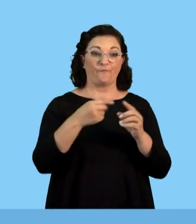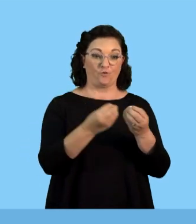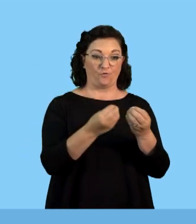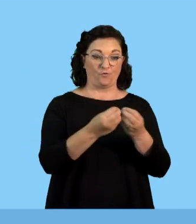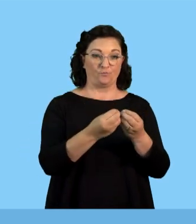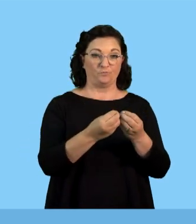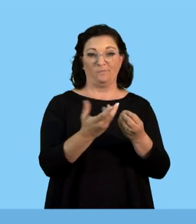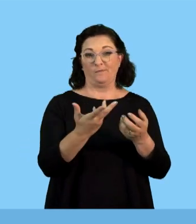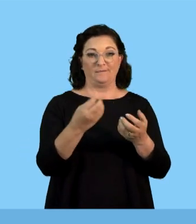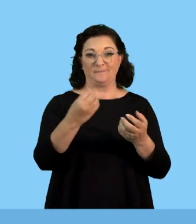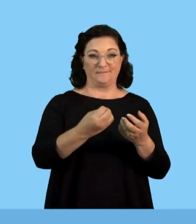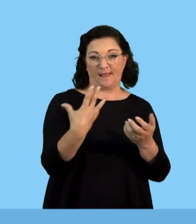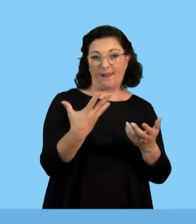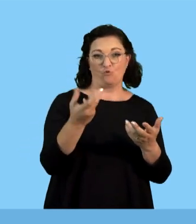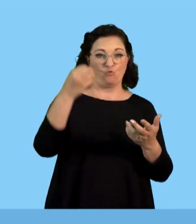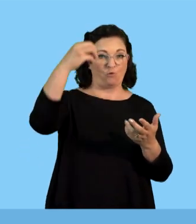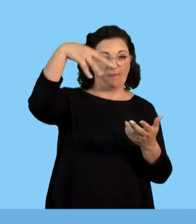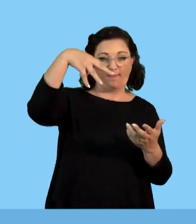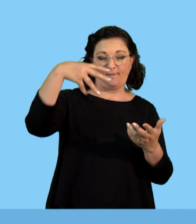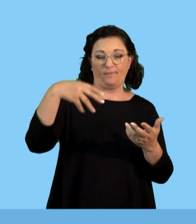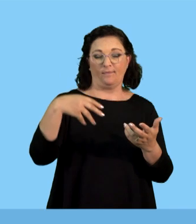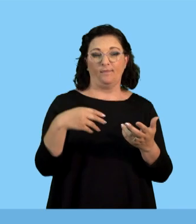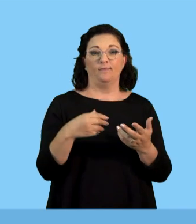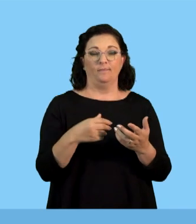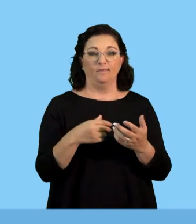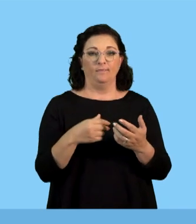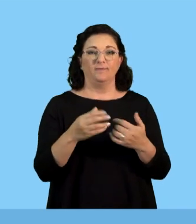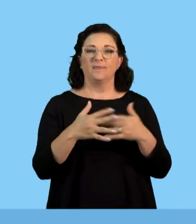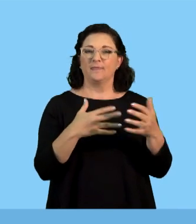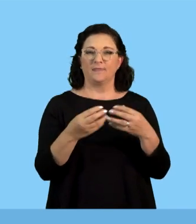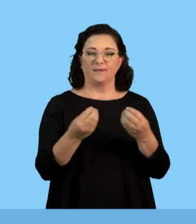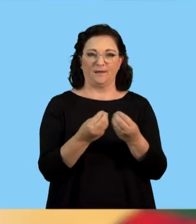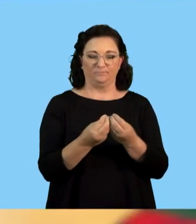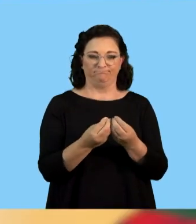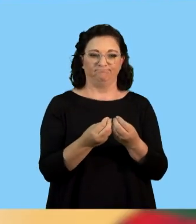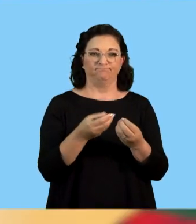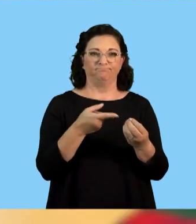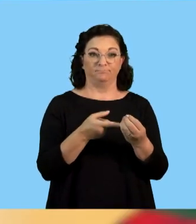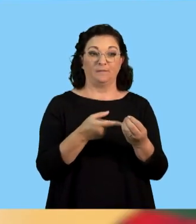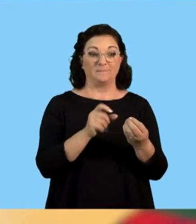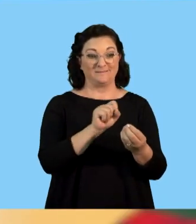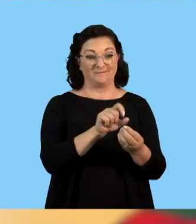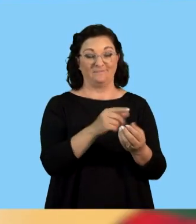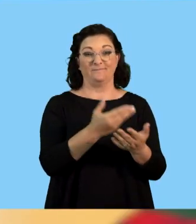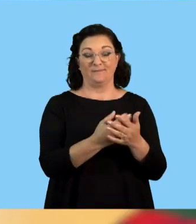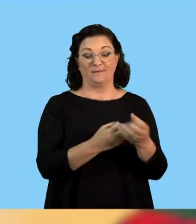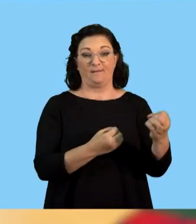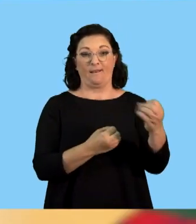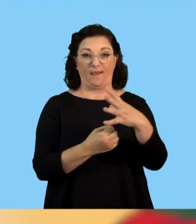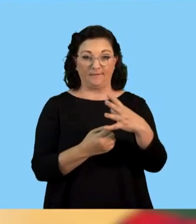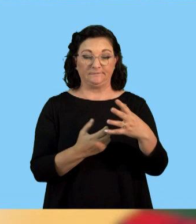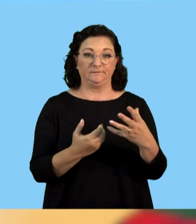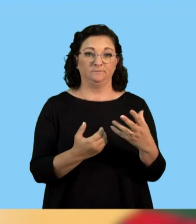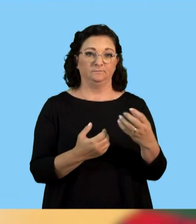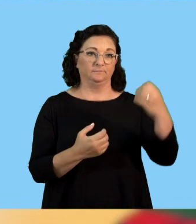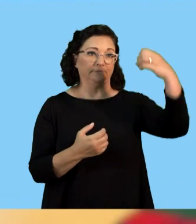from the source, being the sun, or any other luminous object. Remember, a luminous object is that object that emits the light.